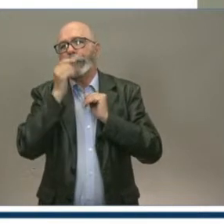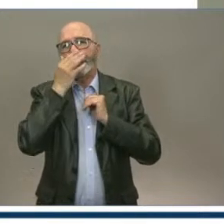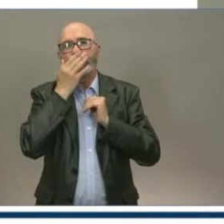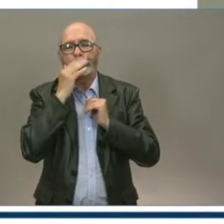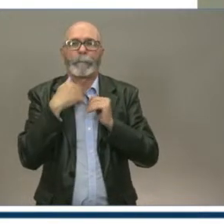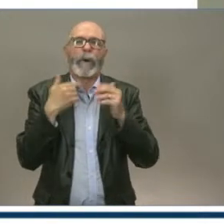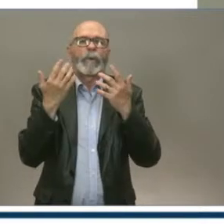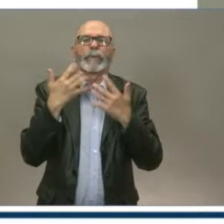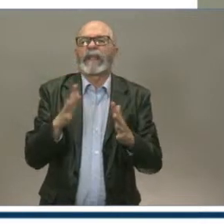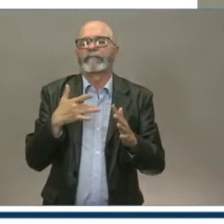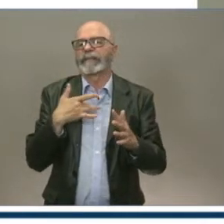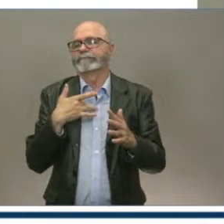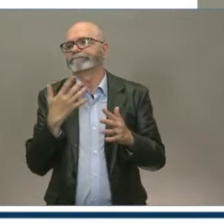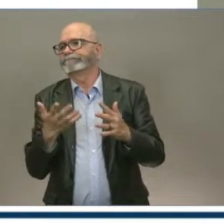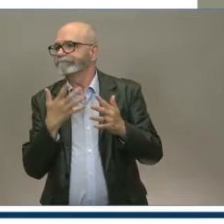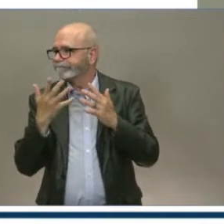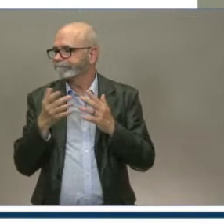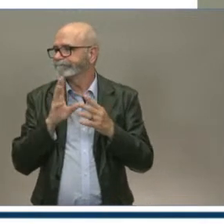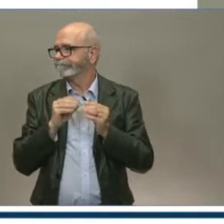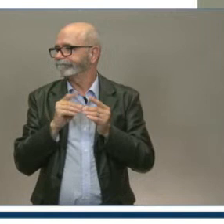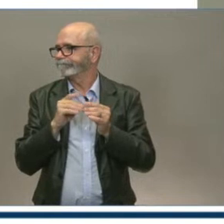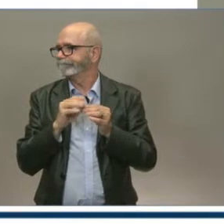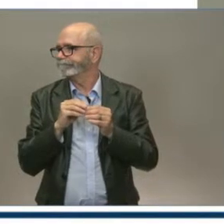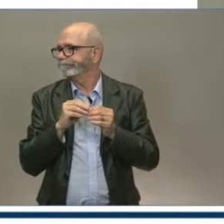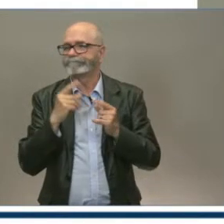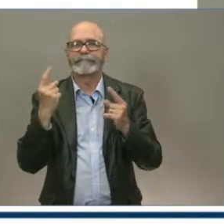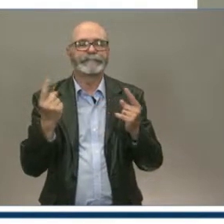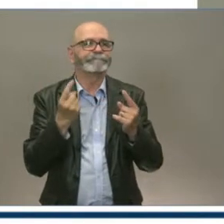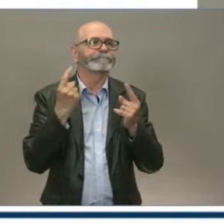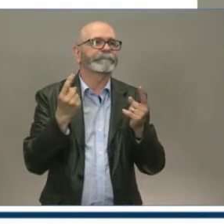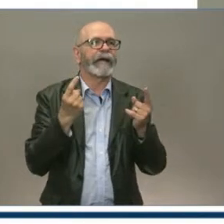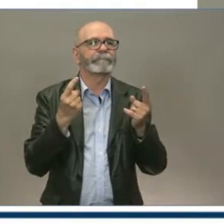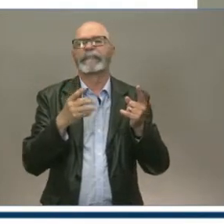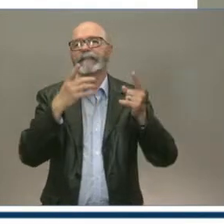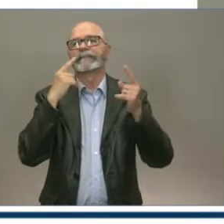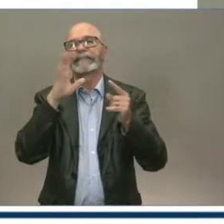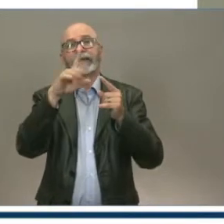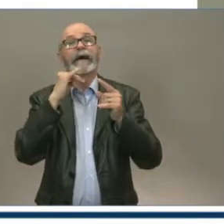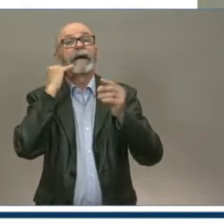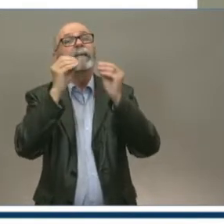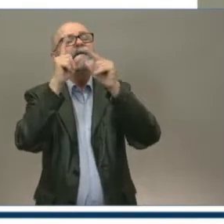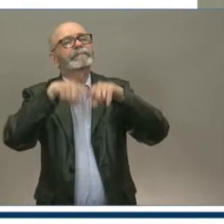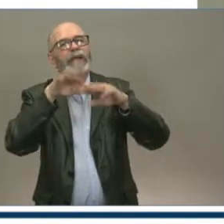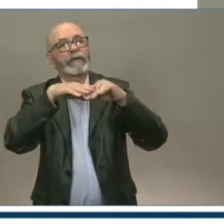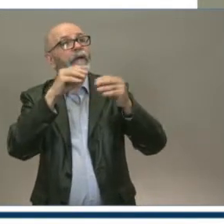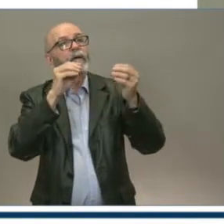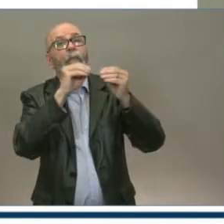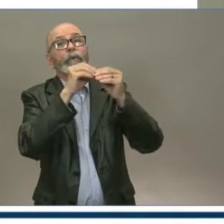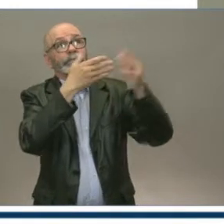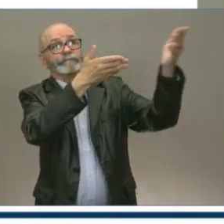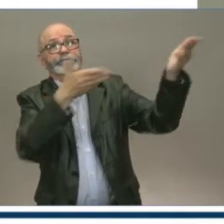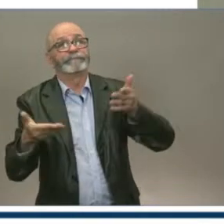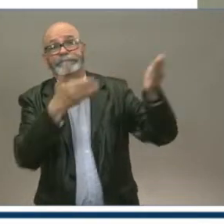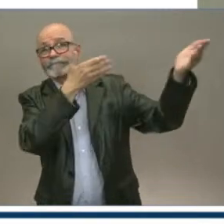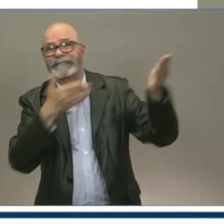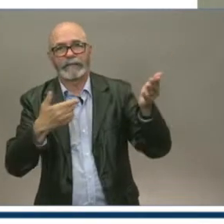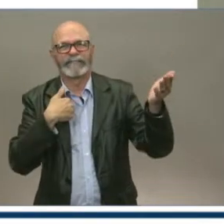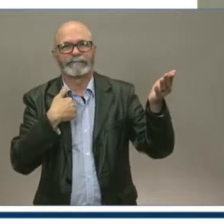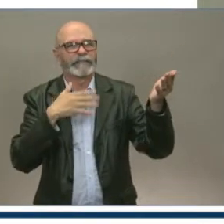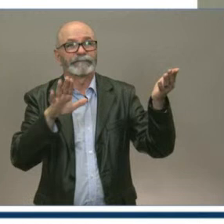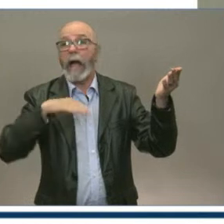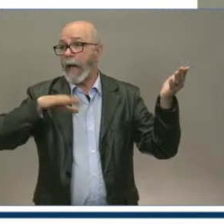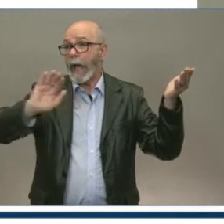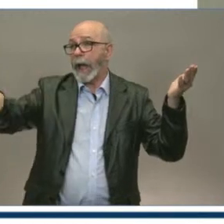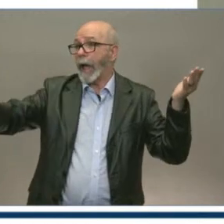That has to be timed well in terms of our increase of supply. We don't want to create a demand that we can't deliver through our supply